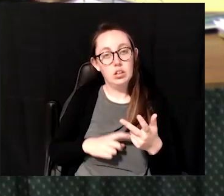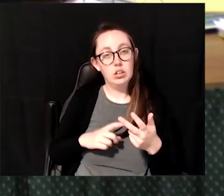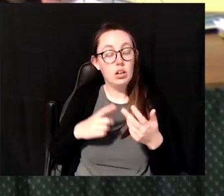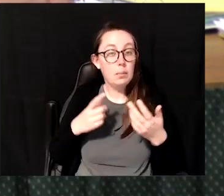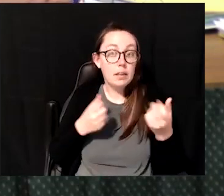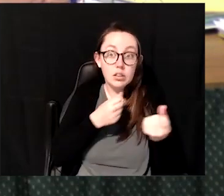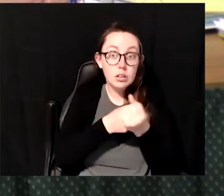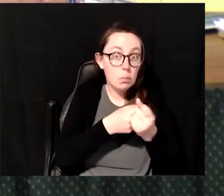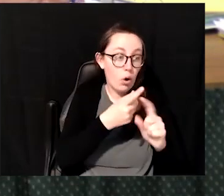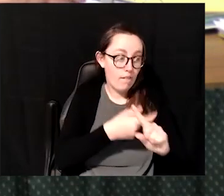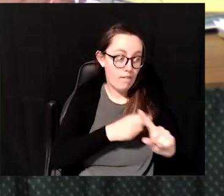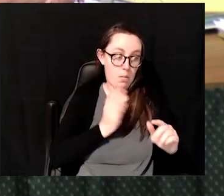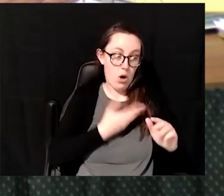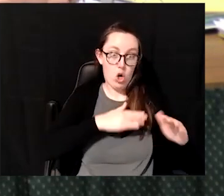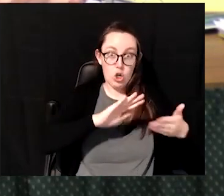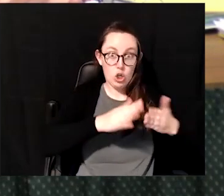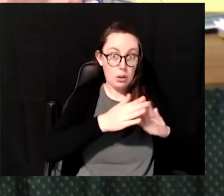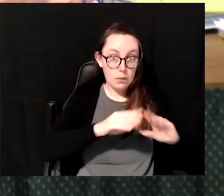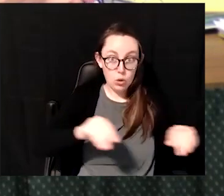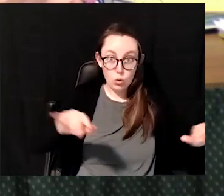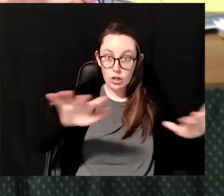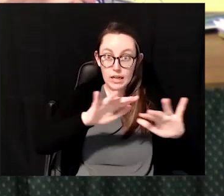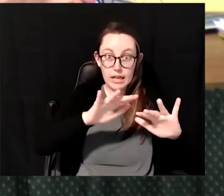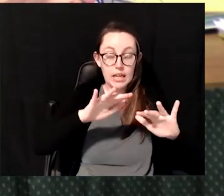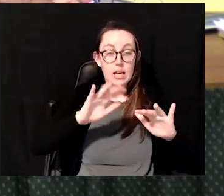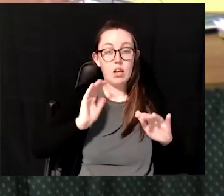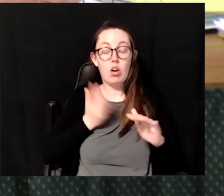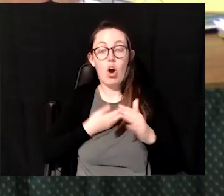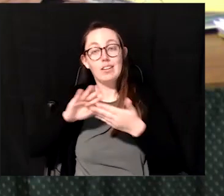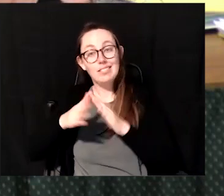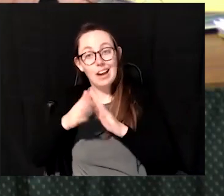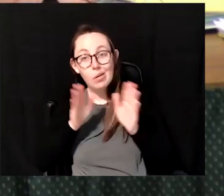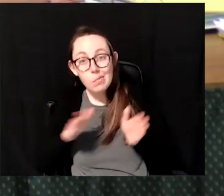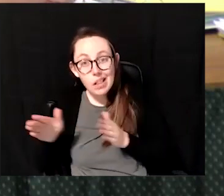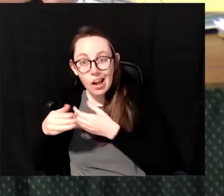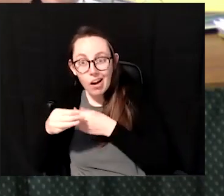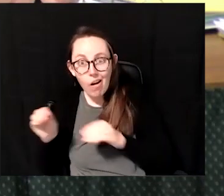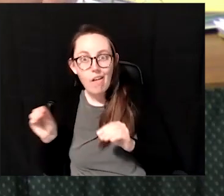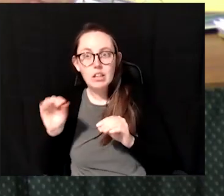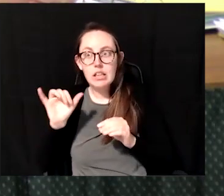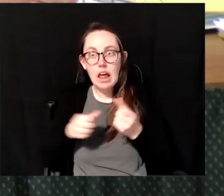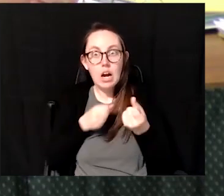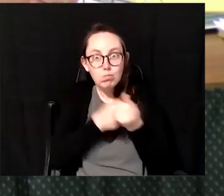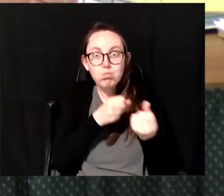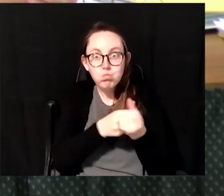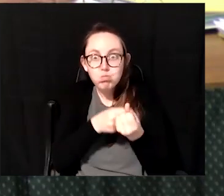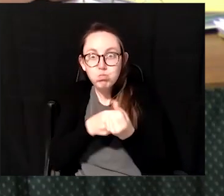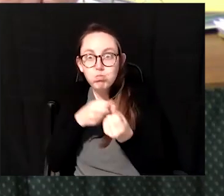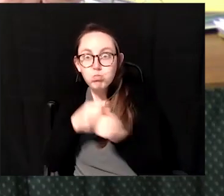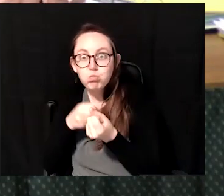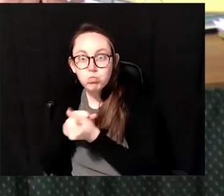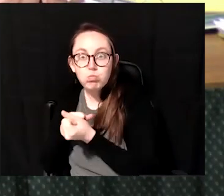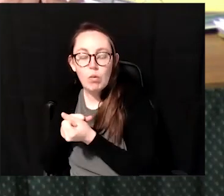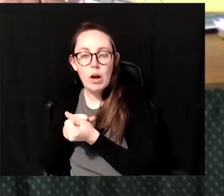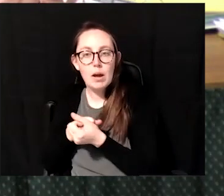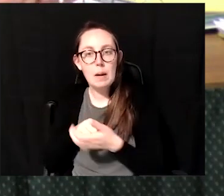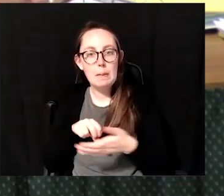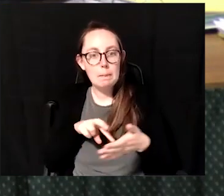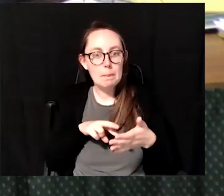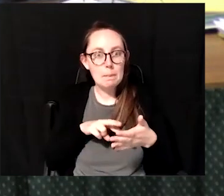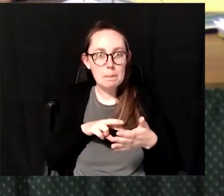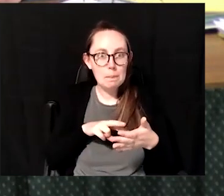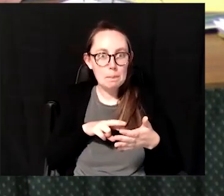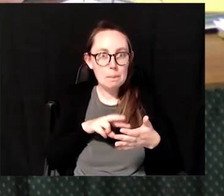the community but our our town planning office all of that is valuable